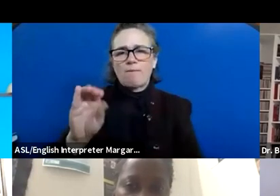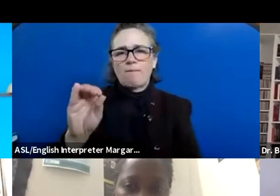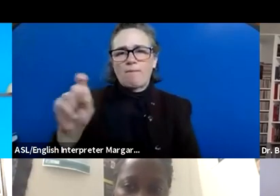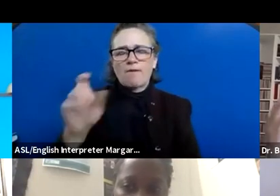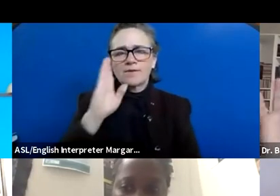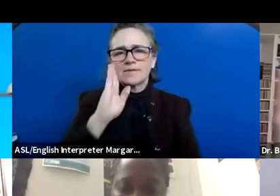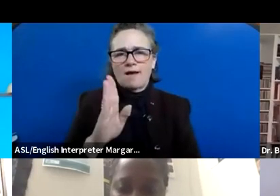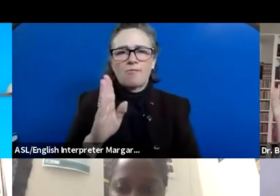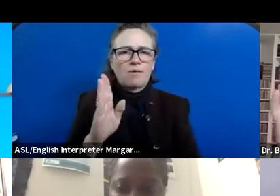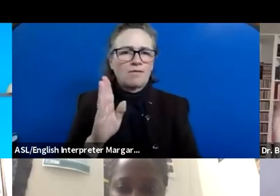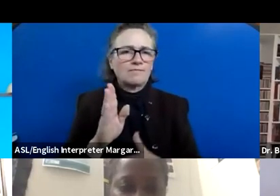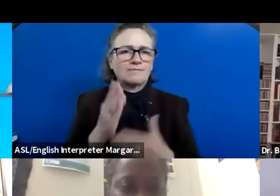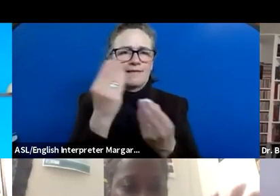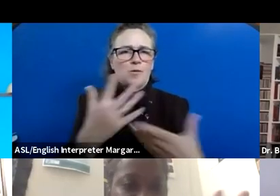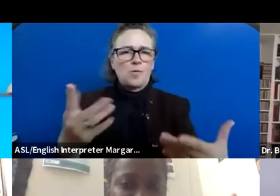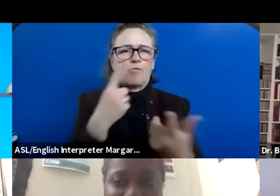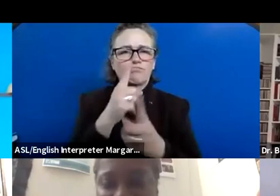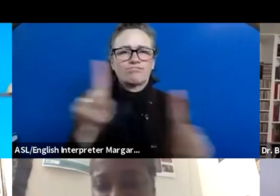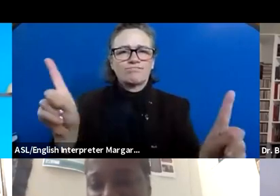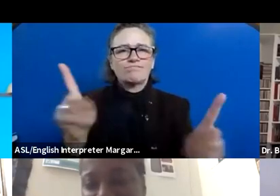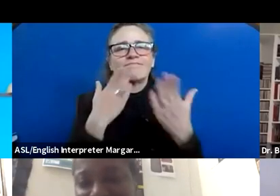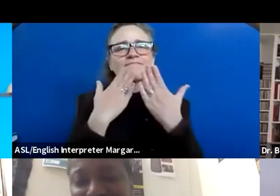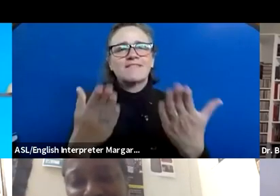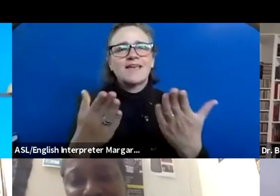Okay. Thank you.